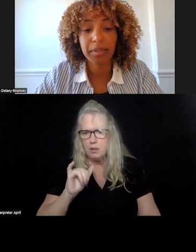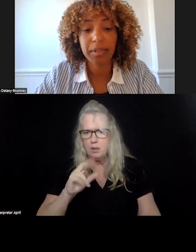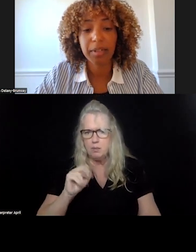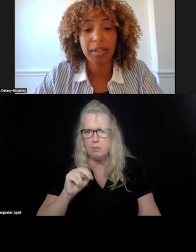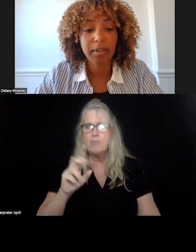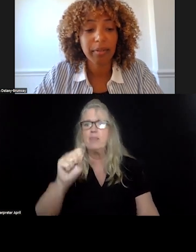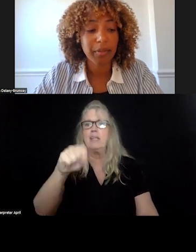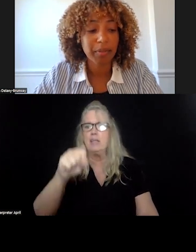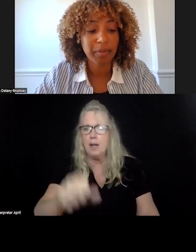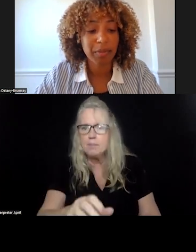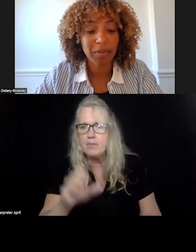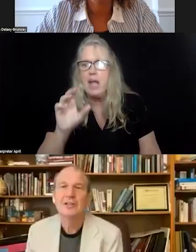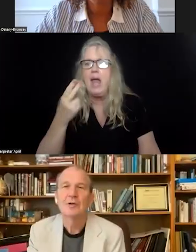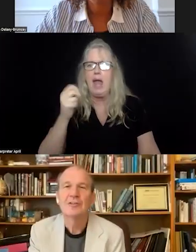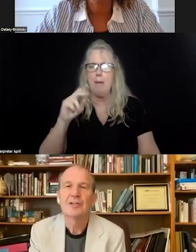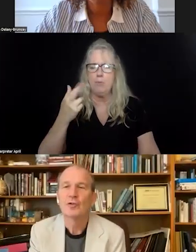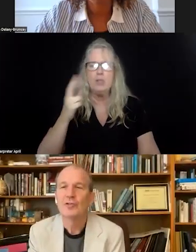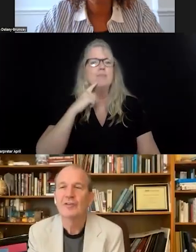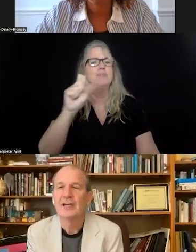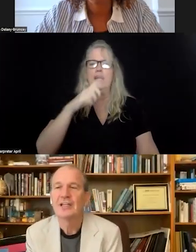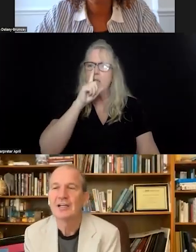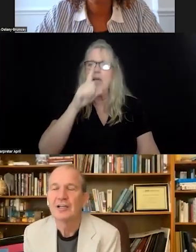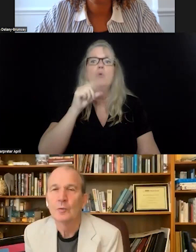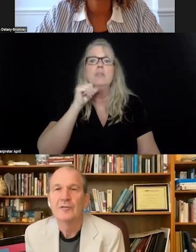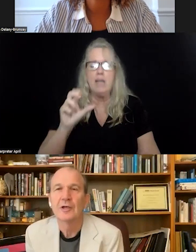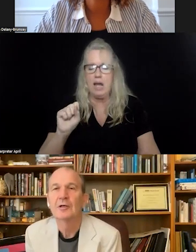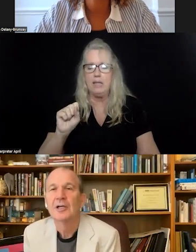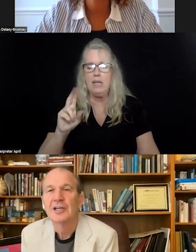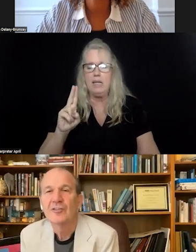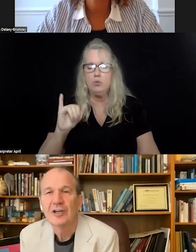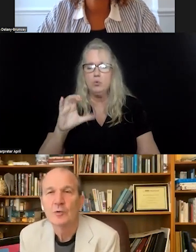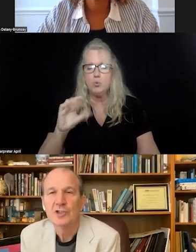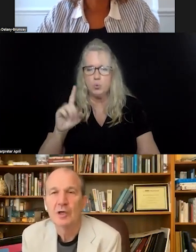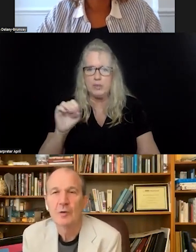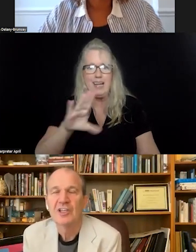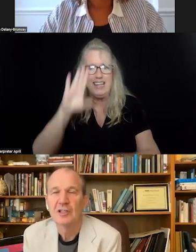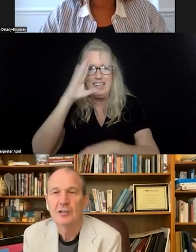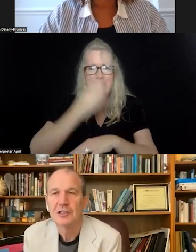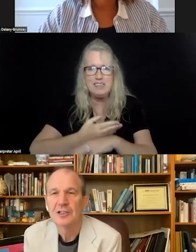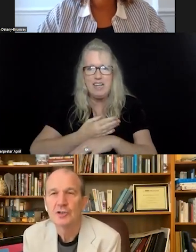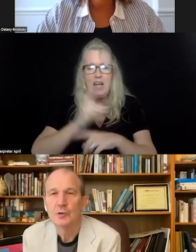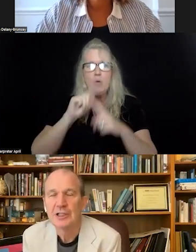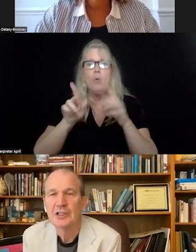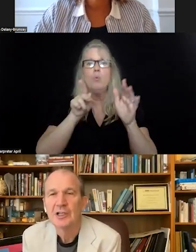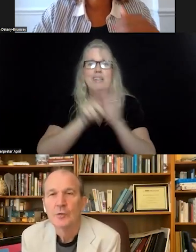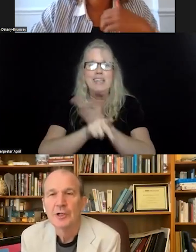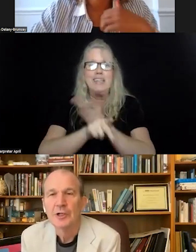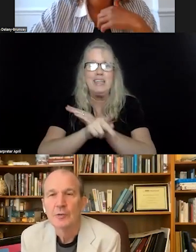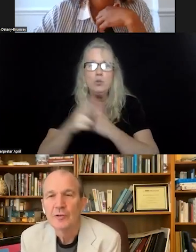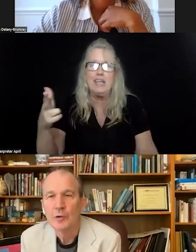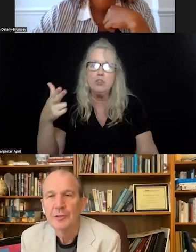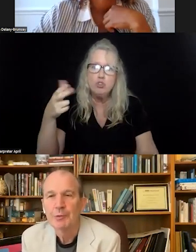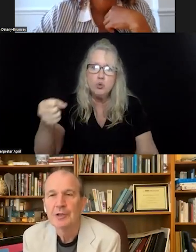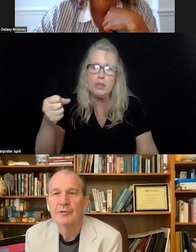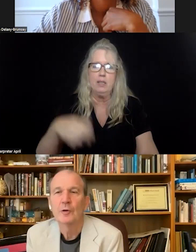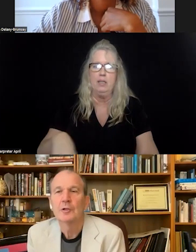Yes, I am. Yeah, and it wasn't a suicide. It was his son was killed in a shooting when he